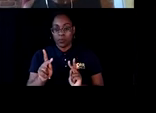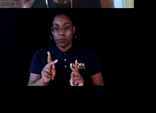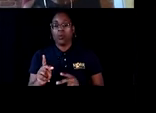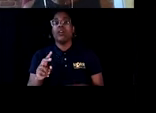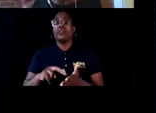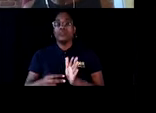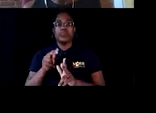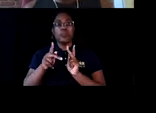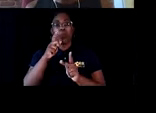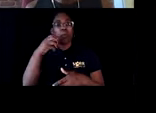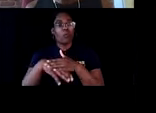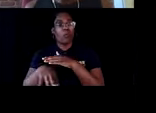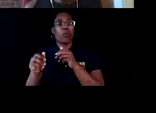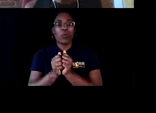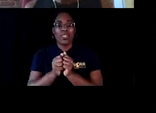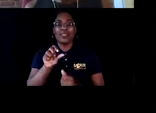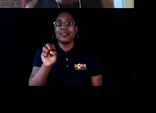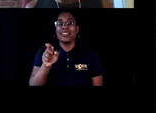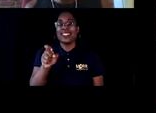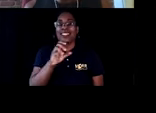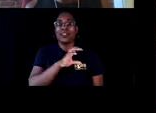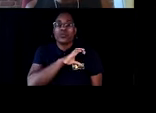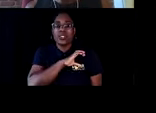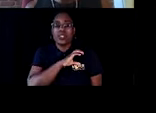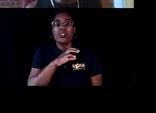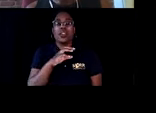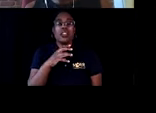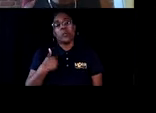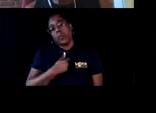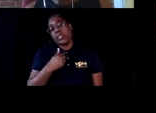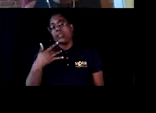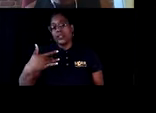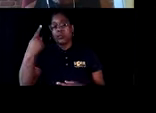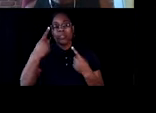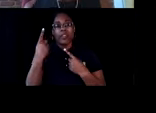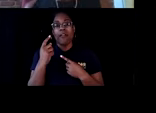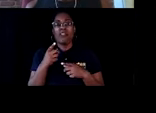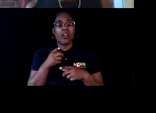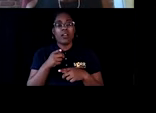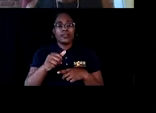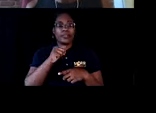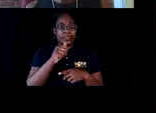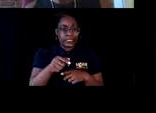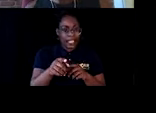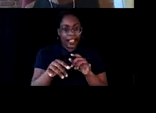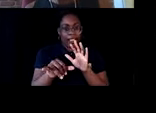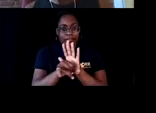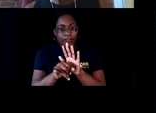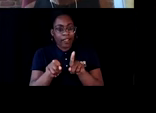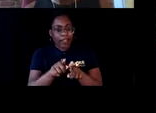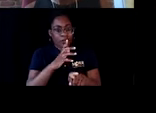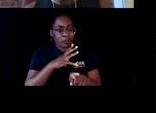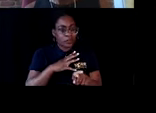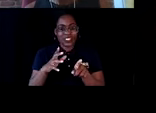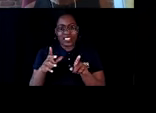with sex characteristics that we think of as not exclusively male or female, those people are just as common